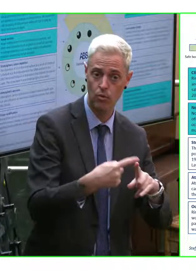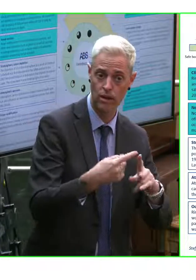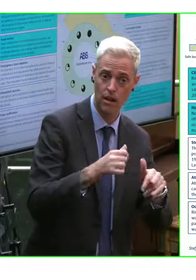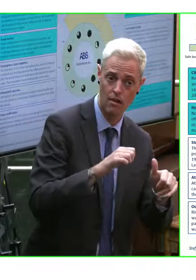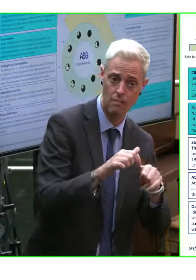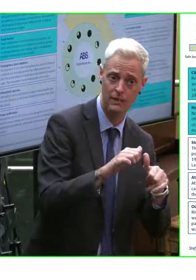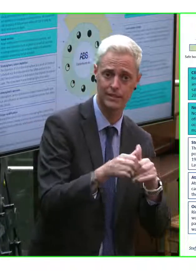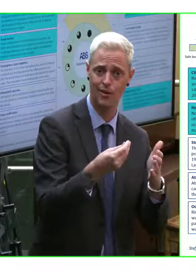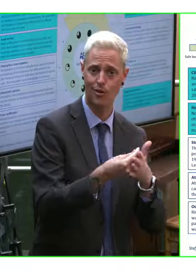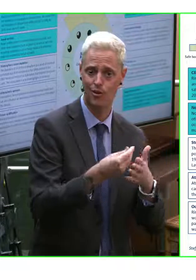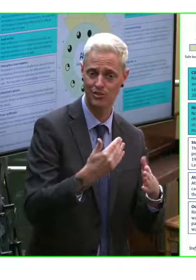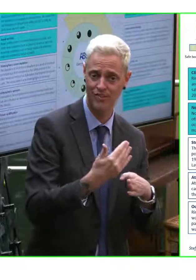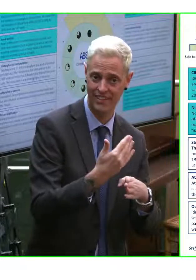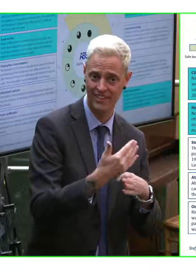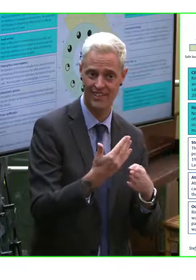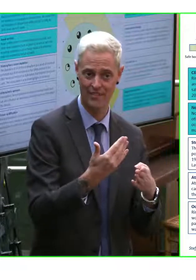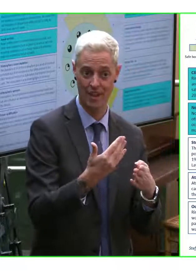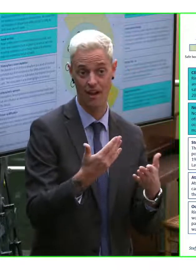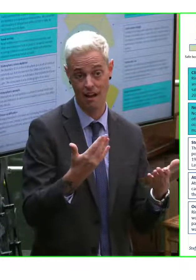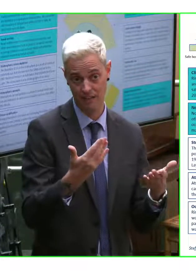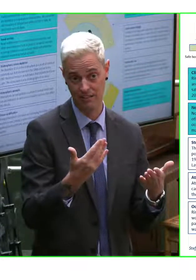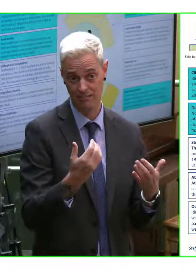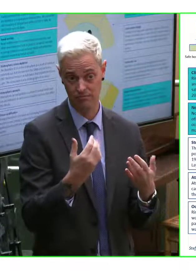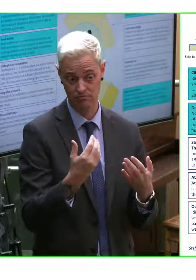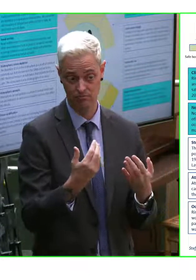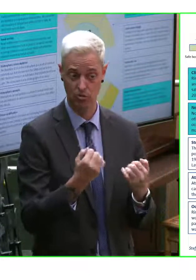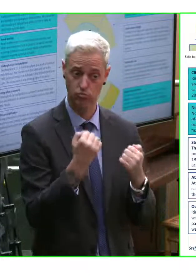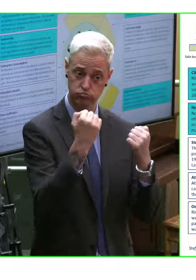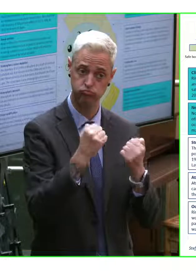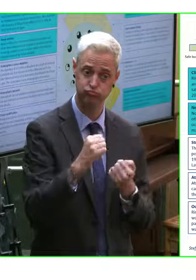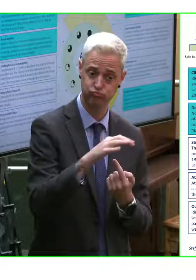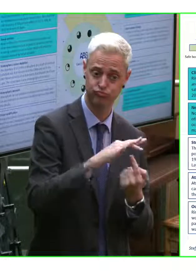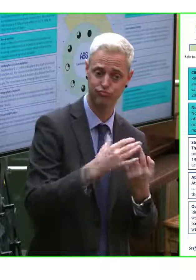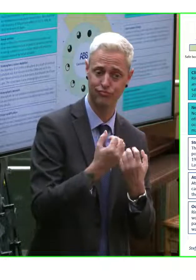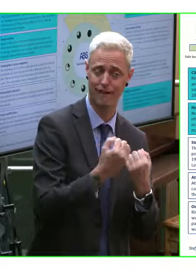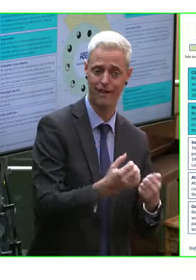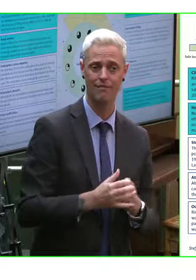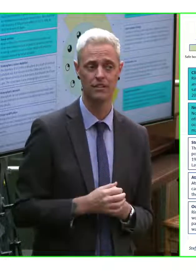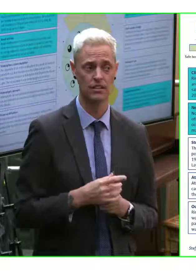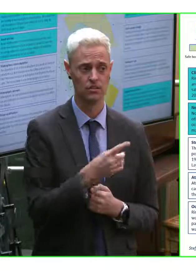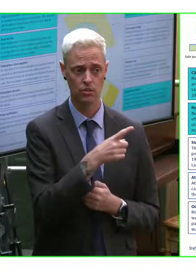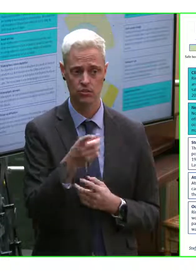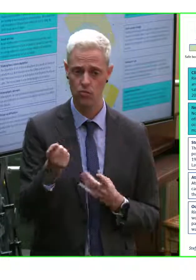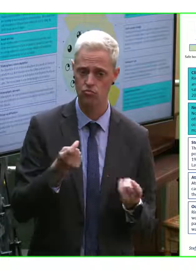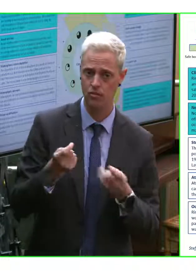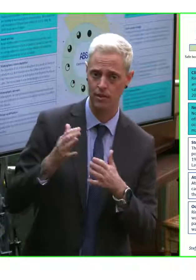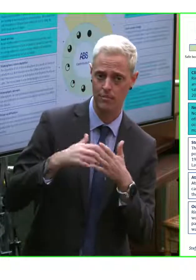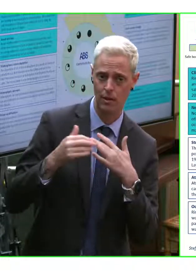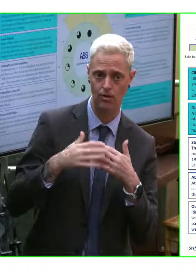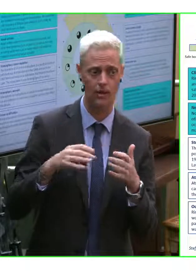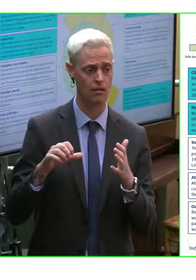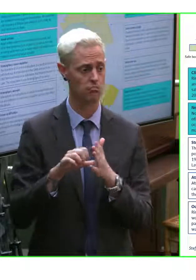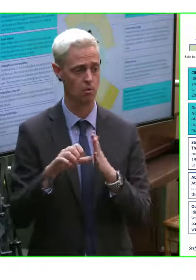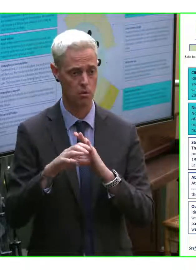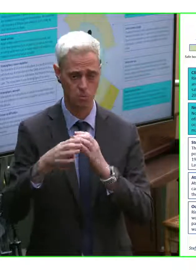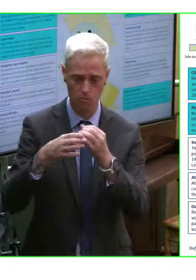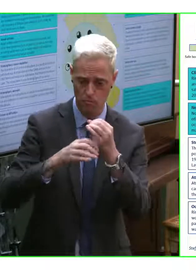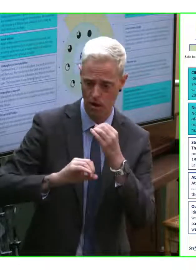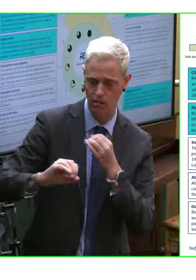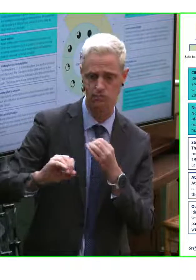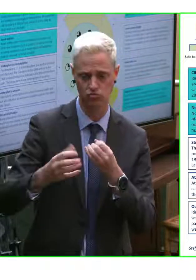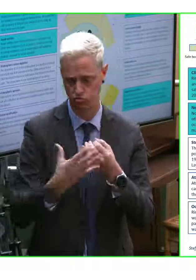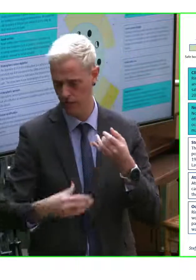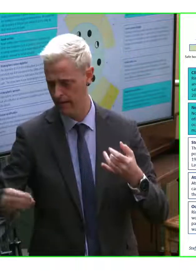more cost effectively. And anybody who is running a building, who has issues with their pipes, drains, sewage,